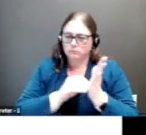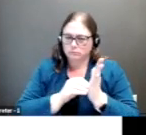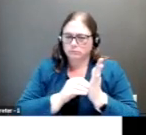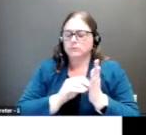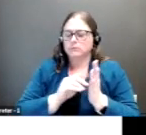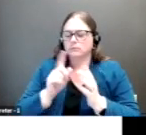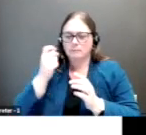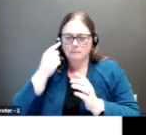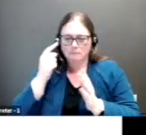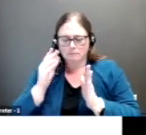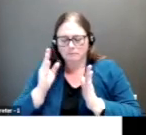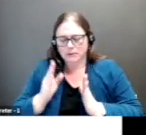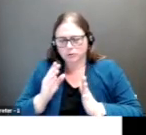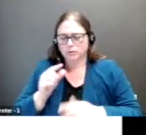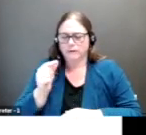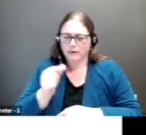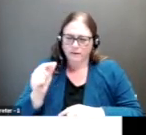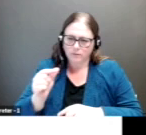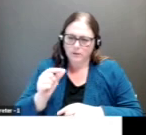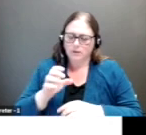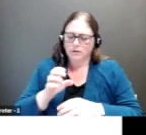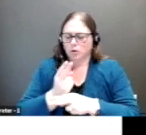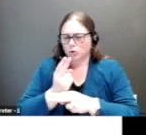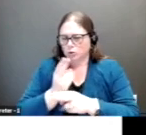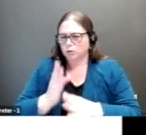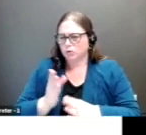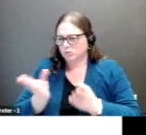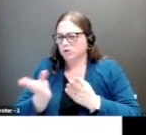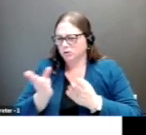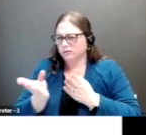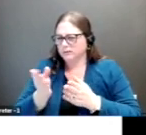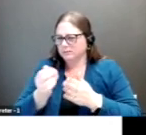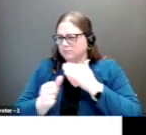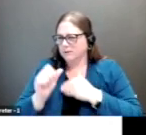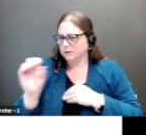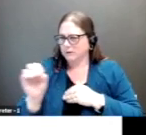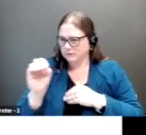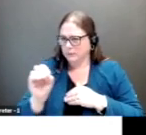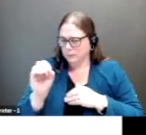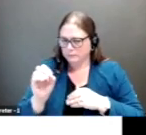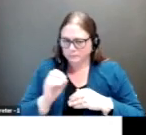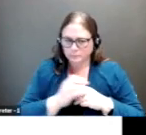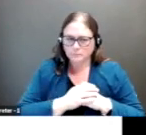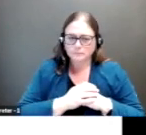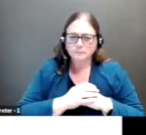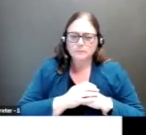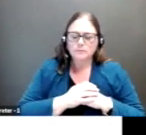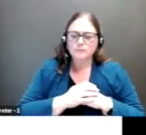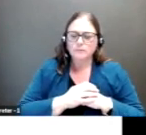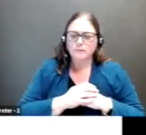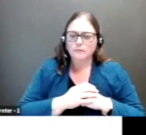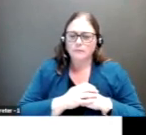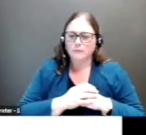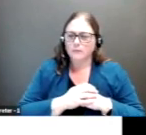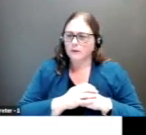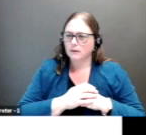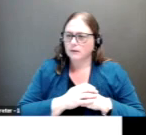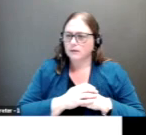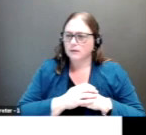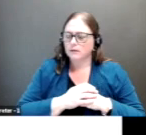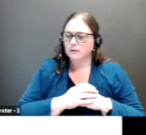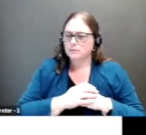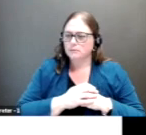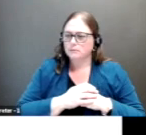Services, mainly through Service Ontario. And so we're on the same page